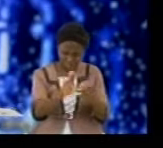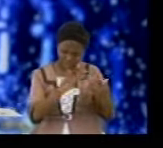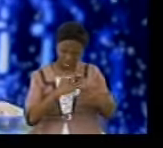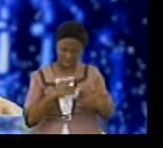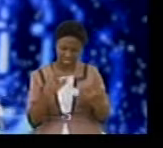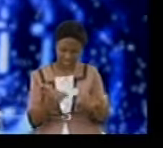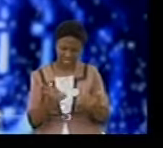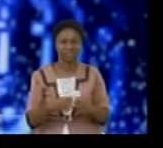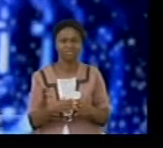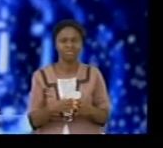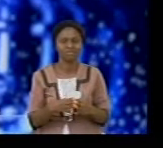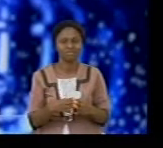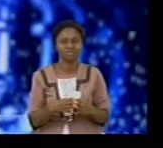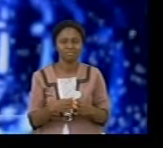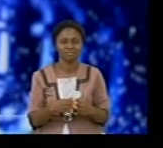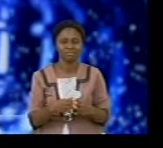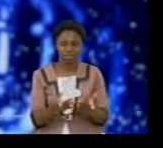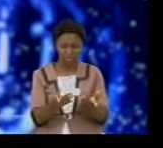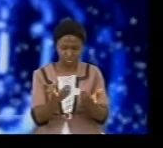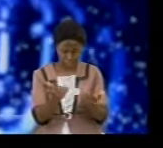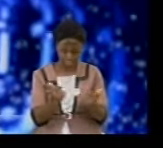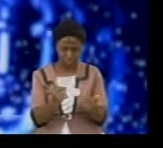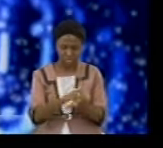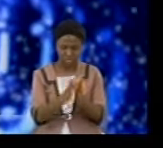Become a new creature in Christ.